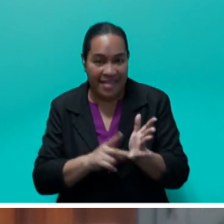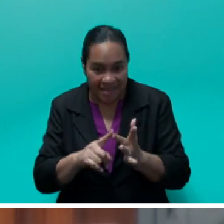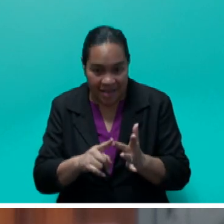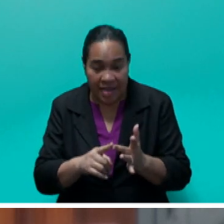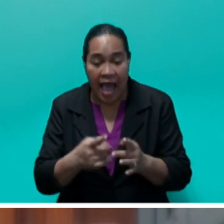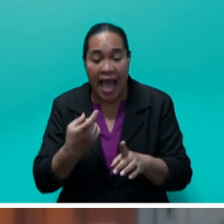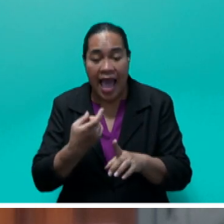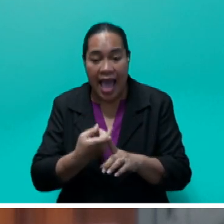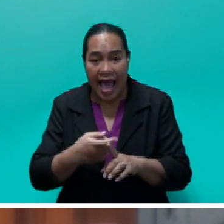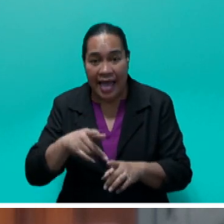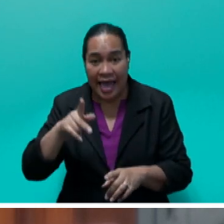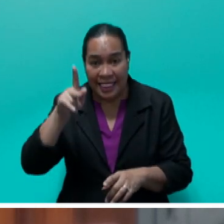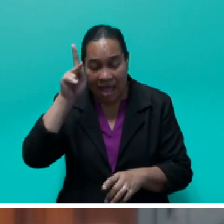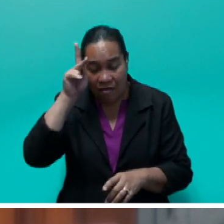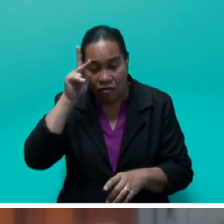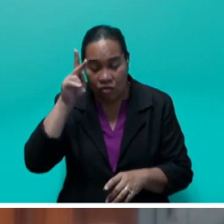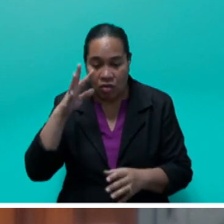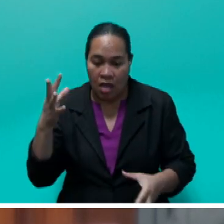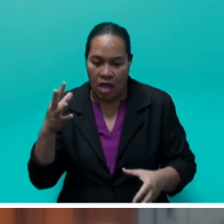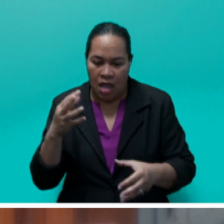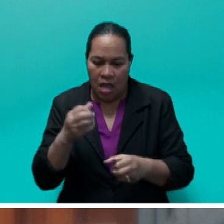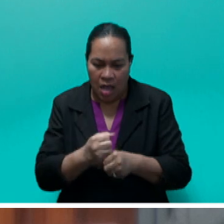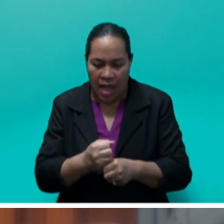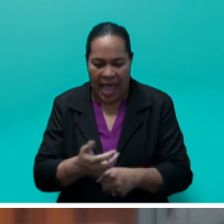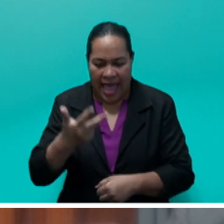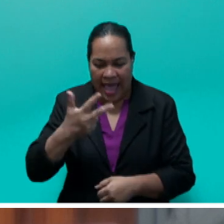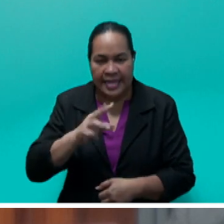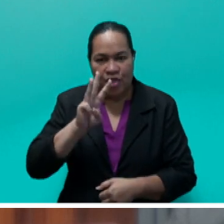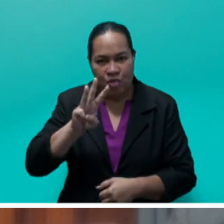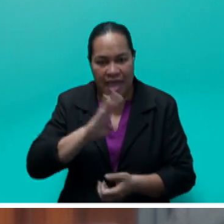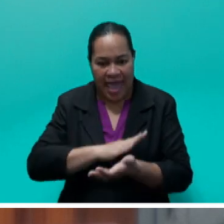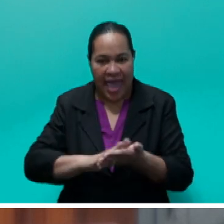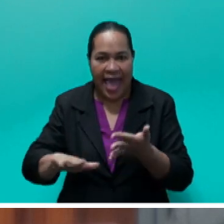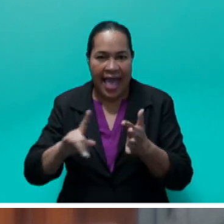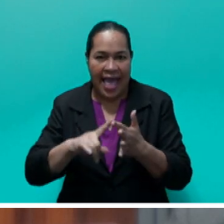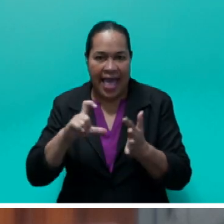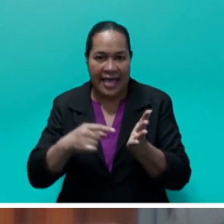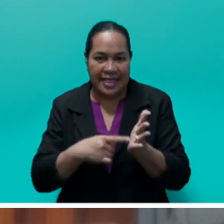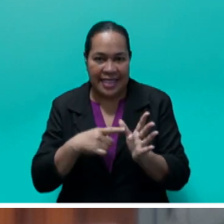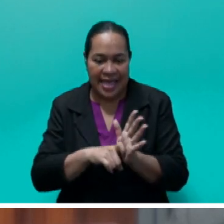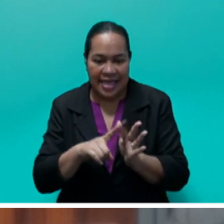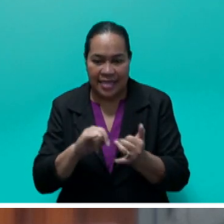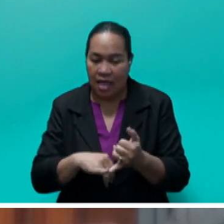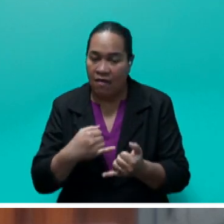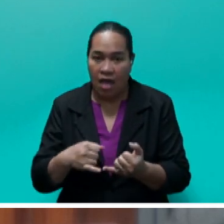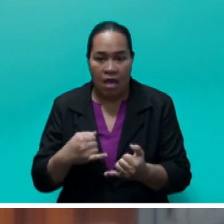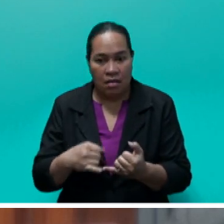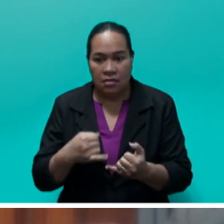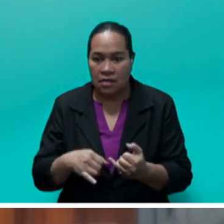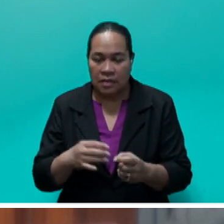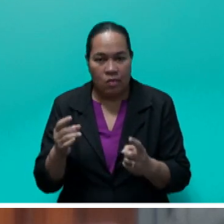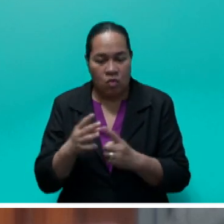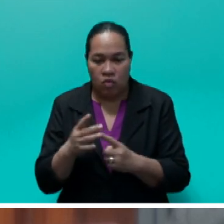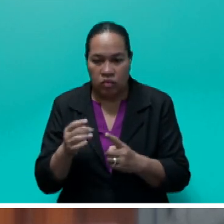Kandabo, for this project amount to 83 hectares, a significant undertaking that requires a careful planning,